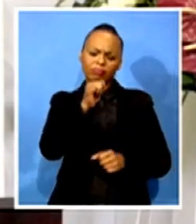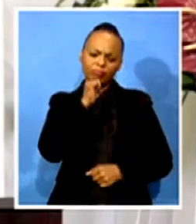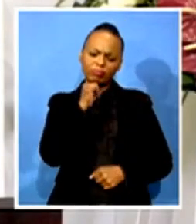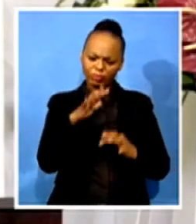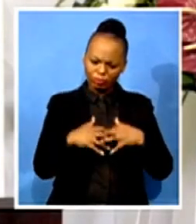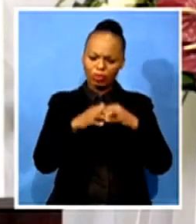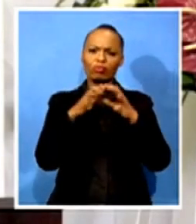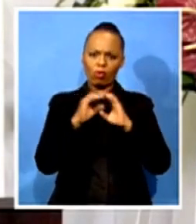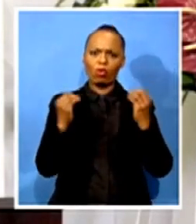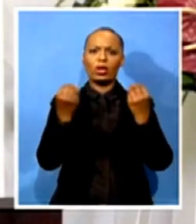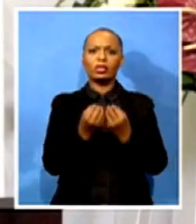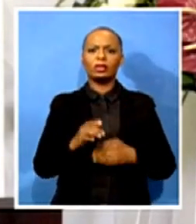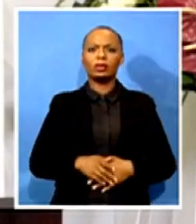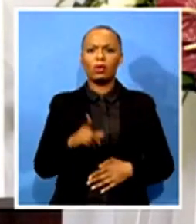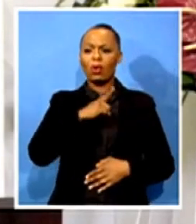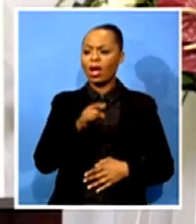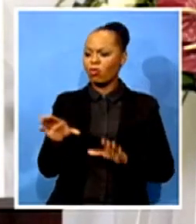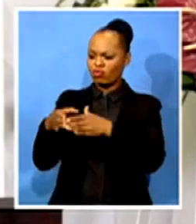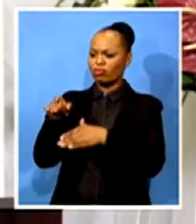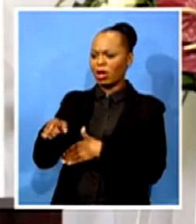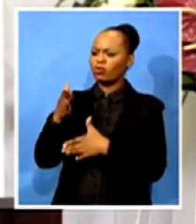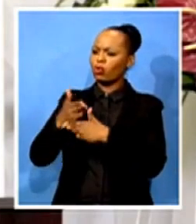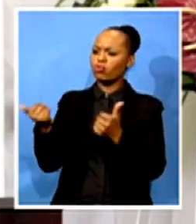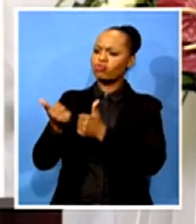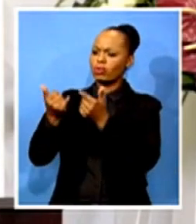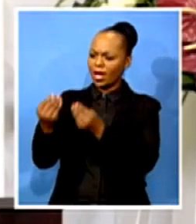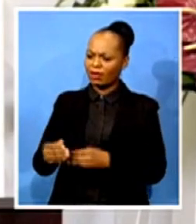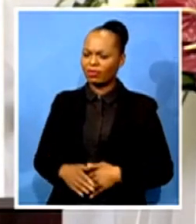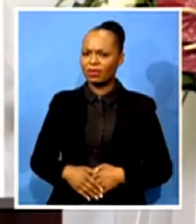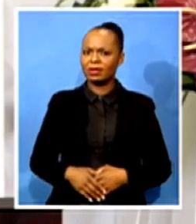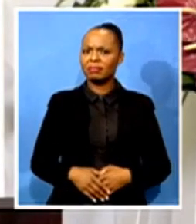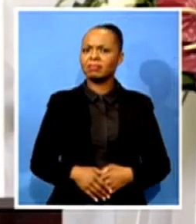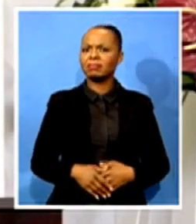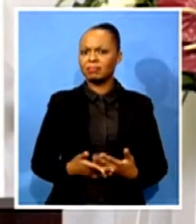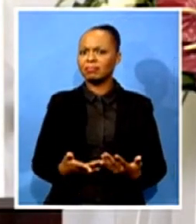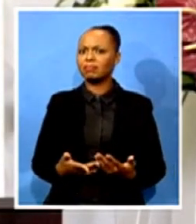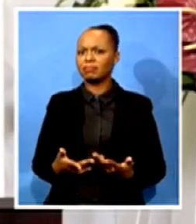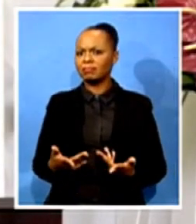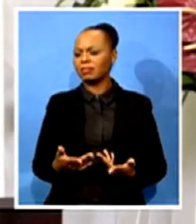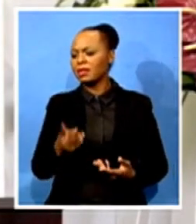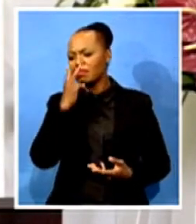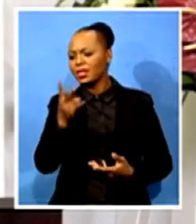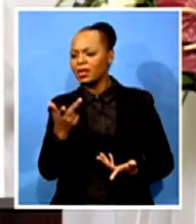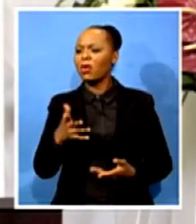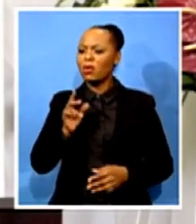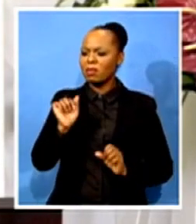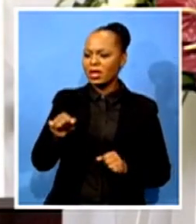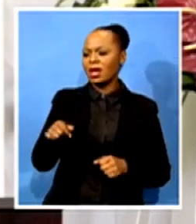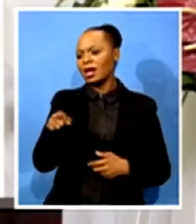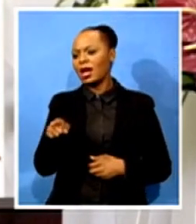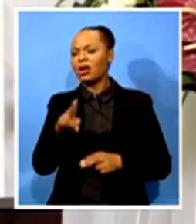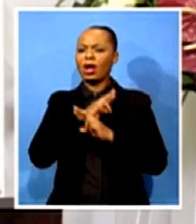being a pension that they were looking forward to. And me now was between these, I think